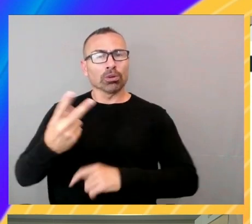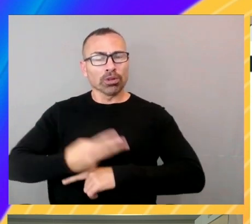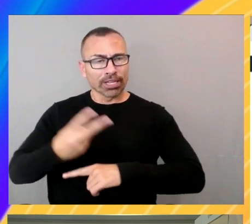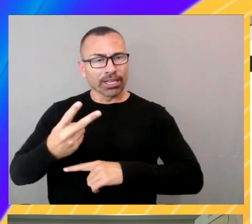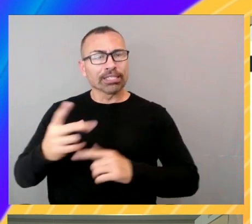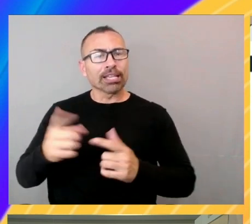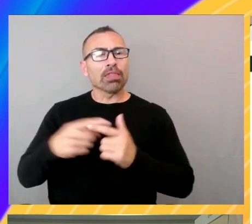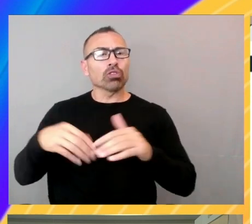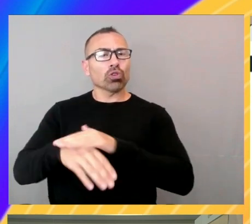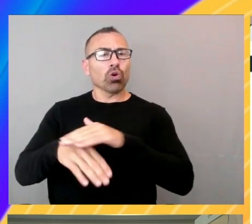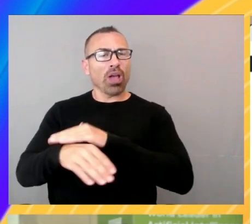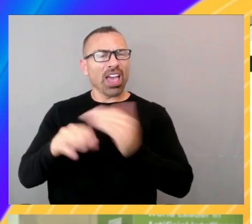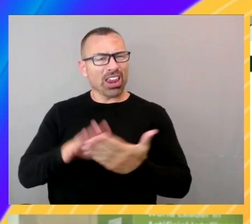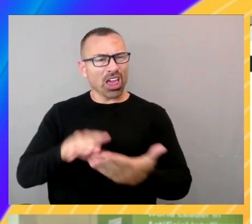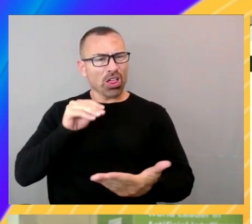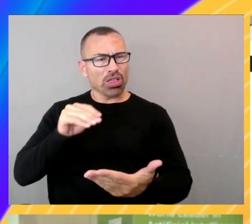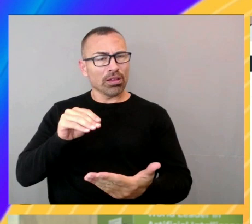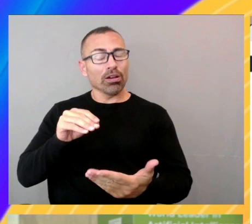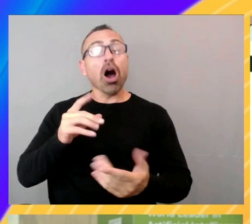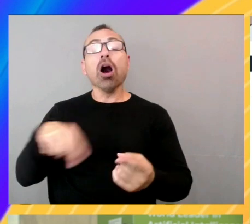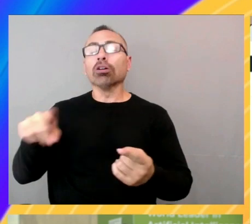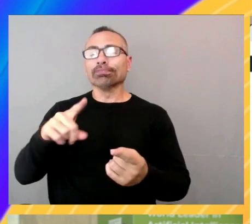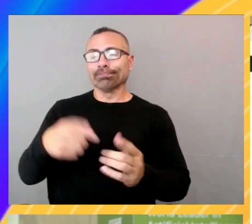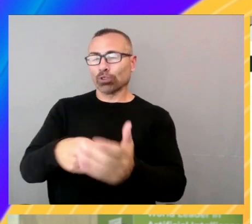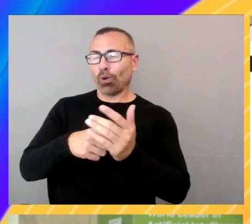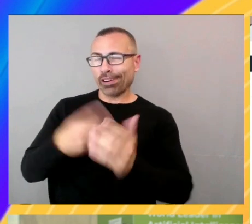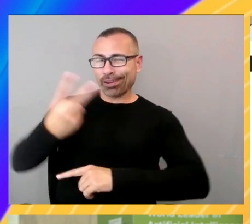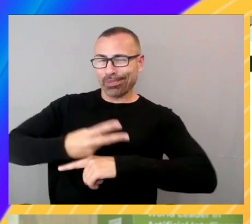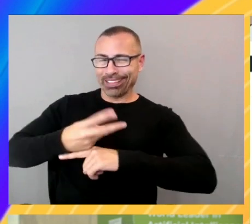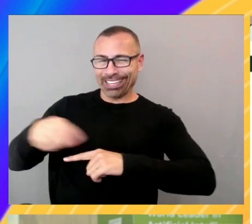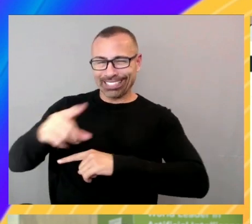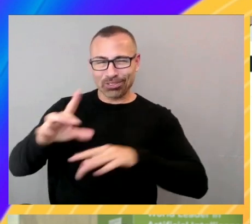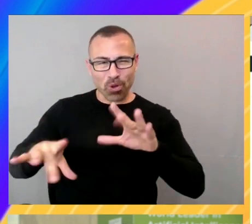then once it learn about that, it will, like I said,